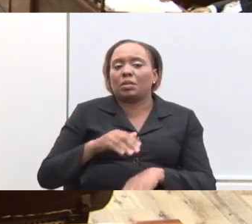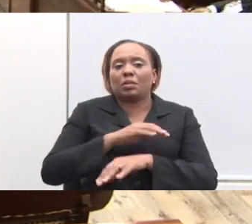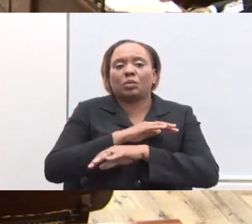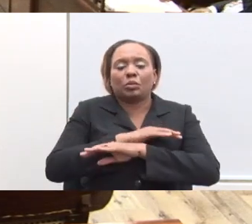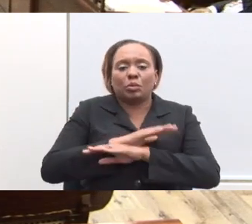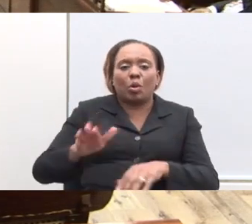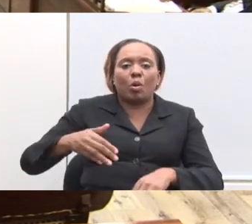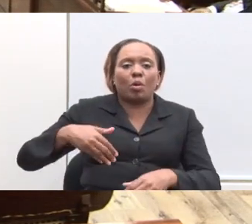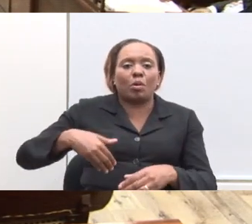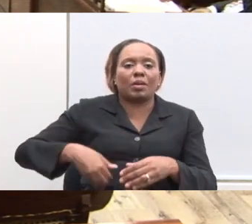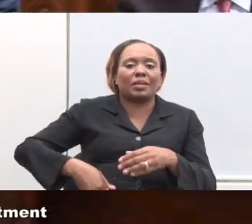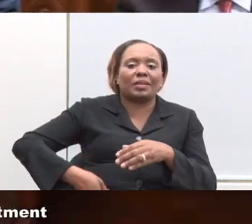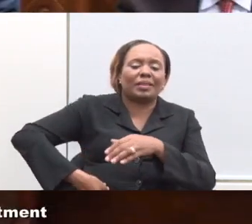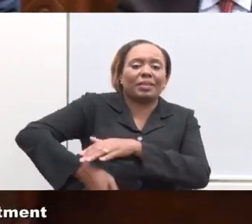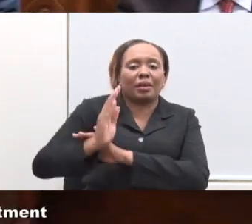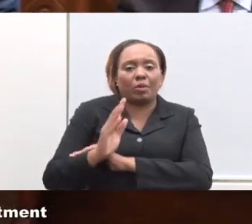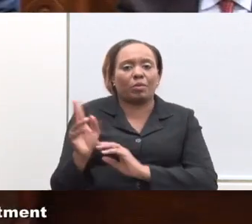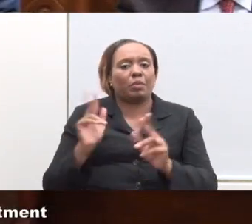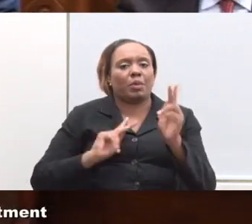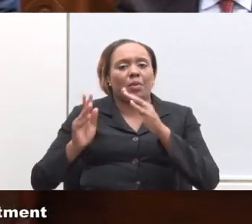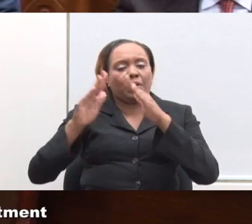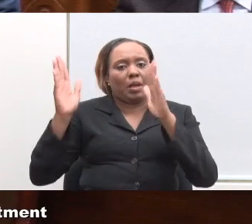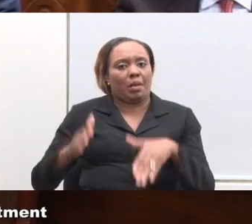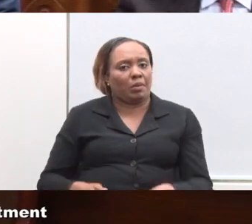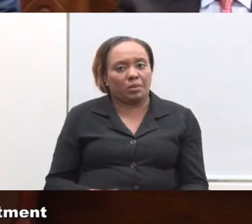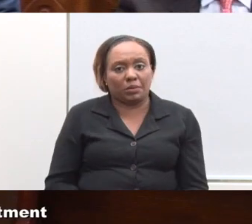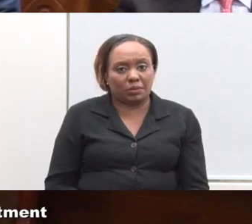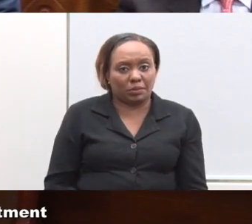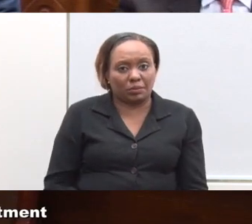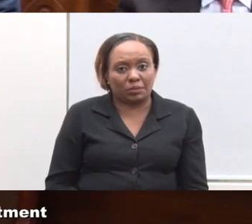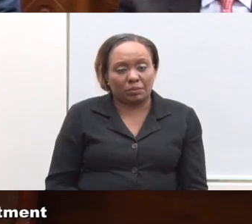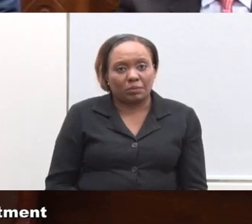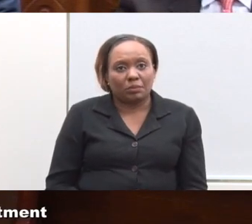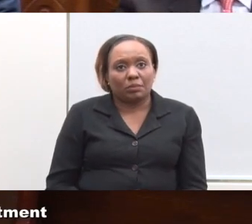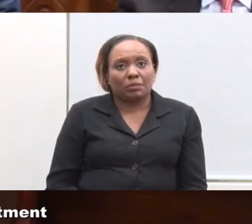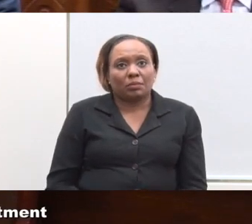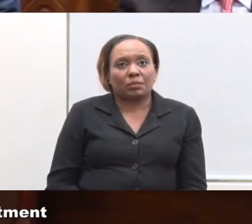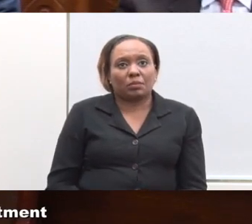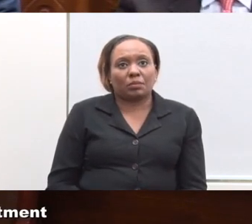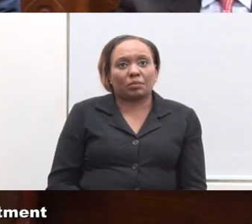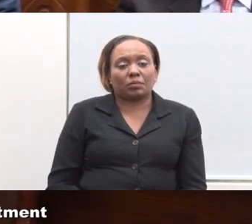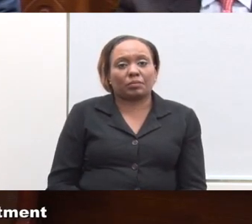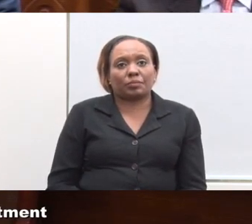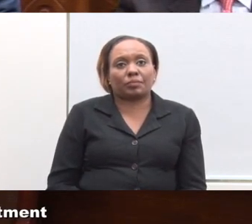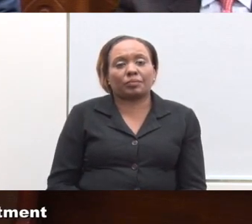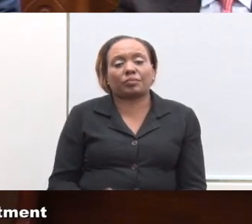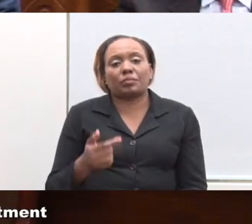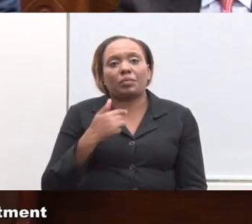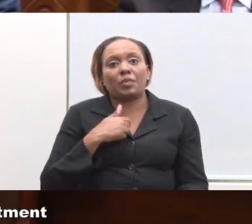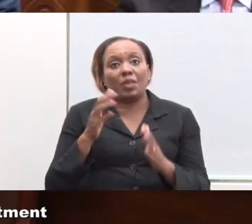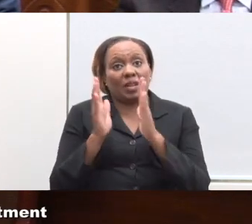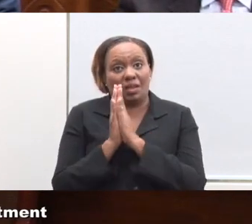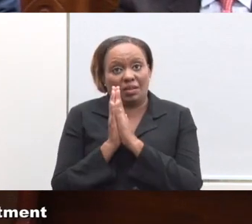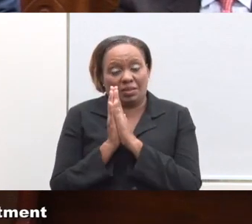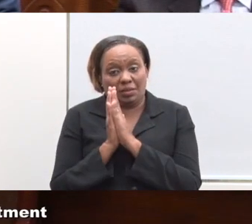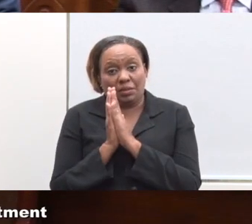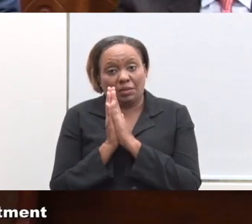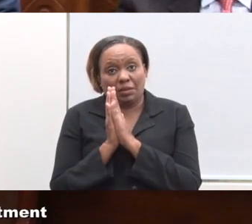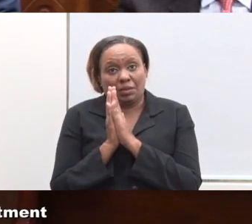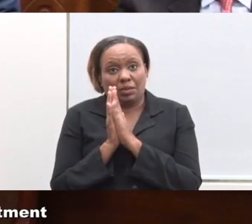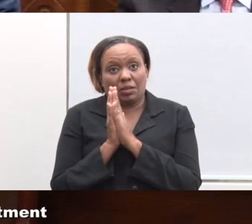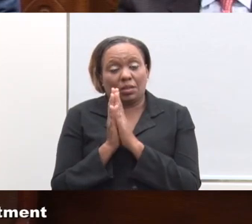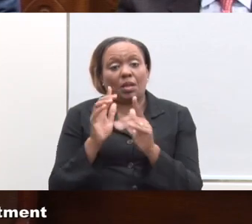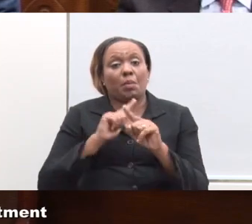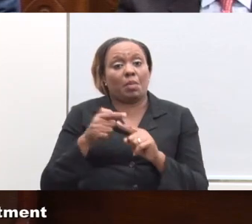and remind us that at this stage, this is an entreaty and a request. But I speak to you in the Parliament